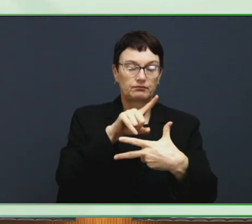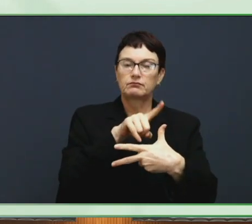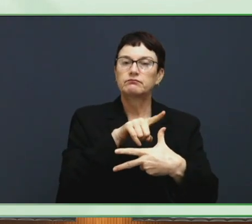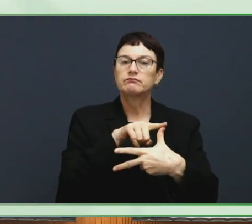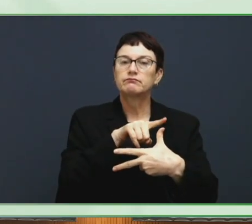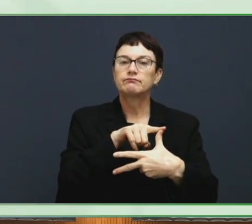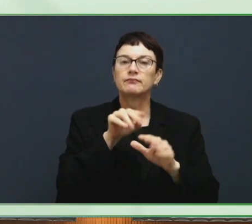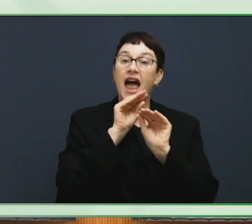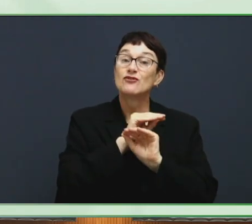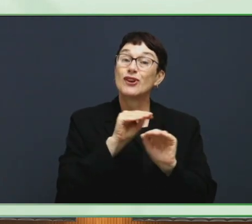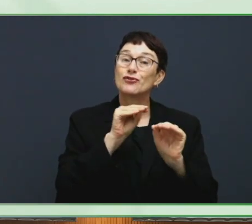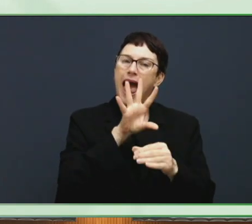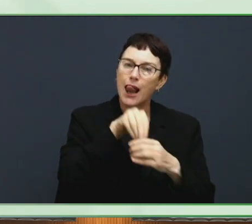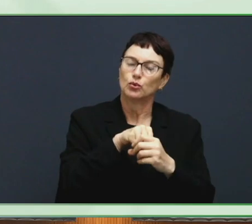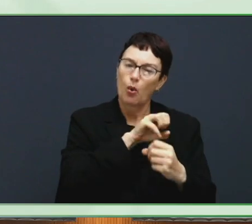The second was